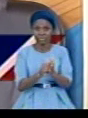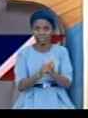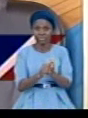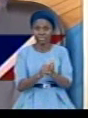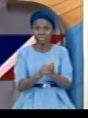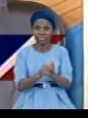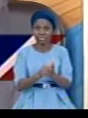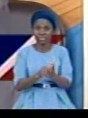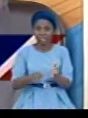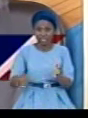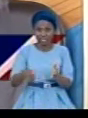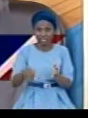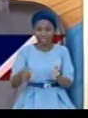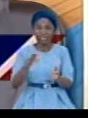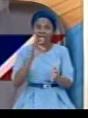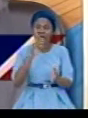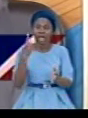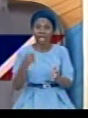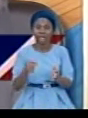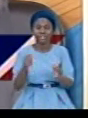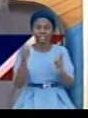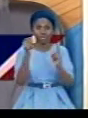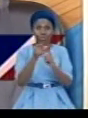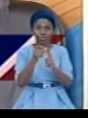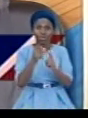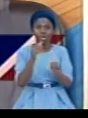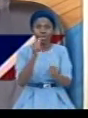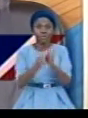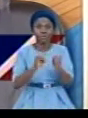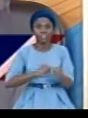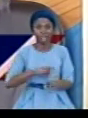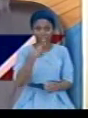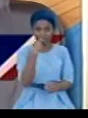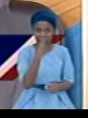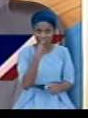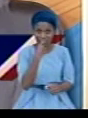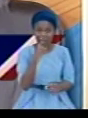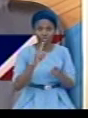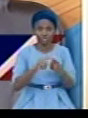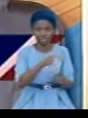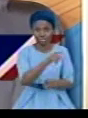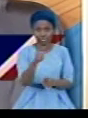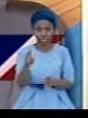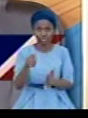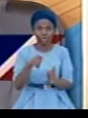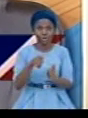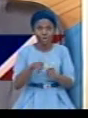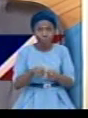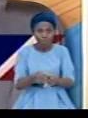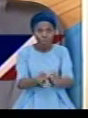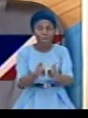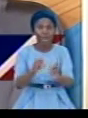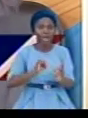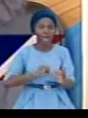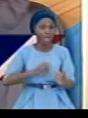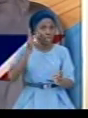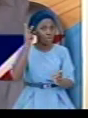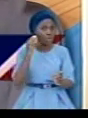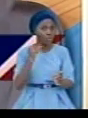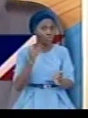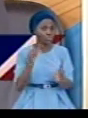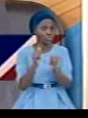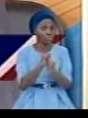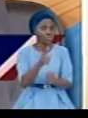words which I spake unto you while I was yet with you, that